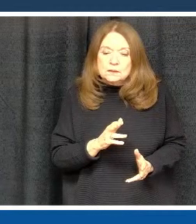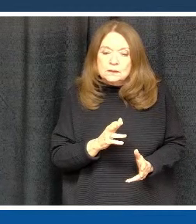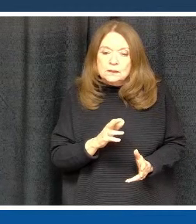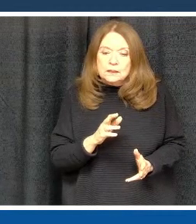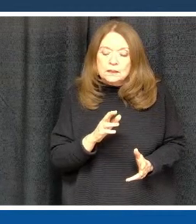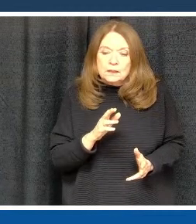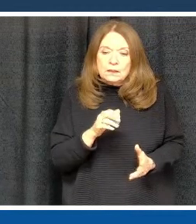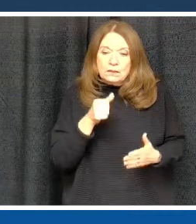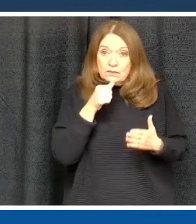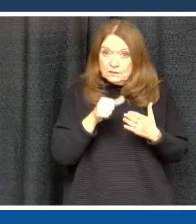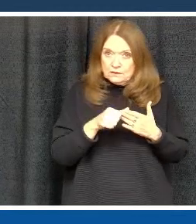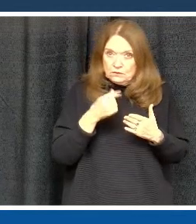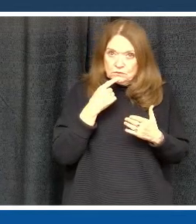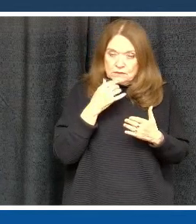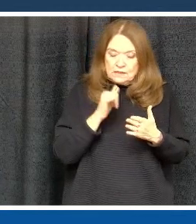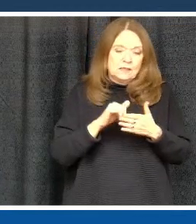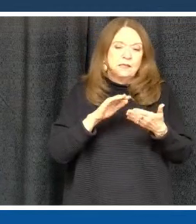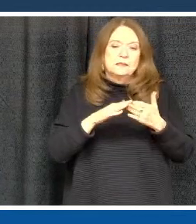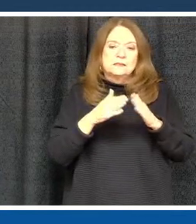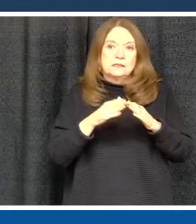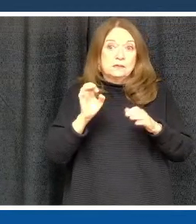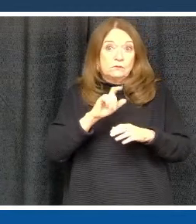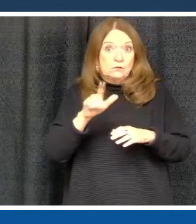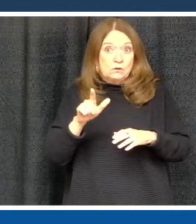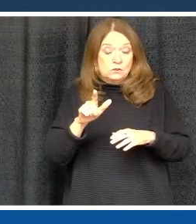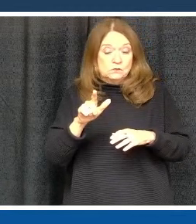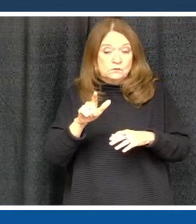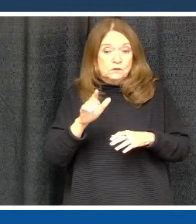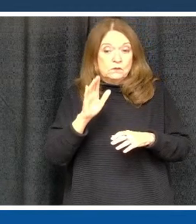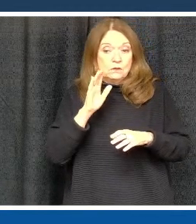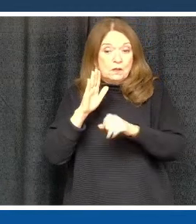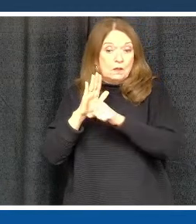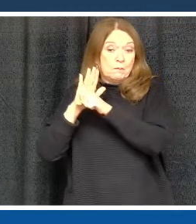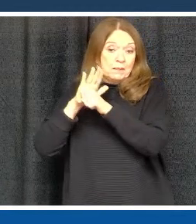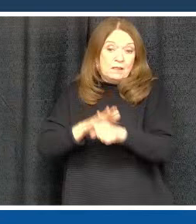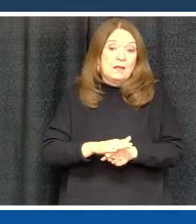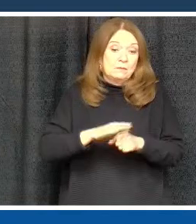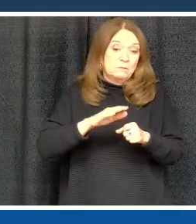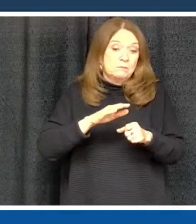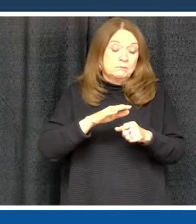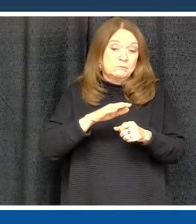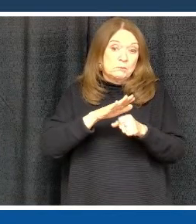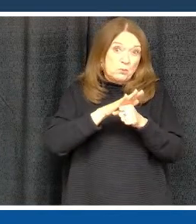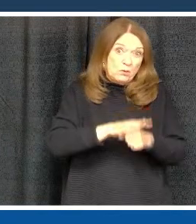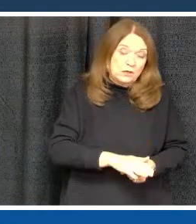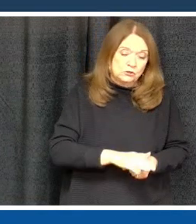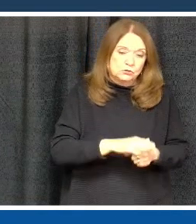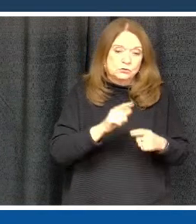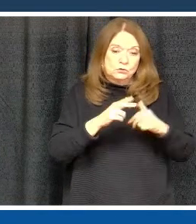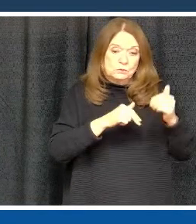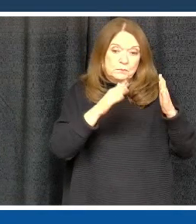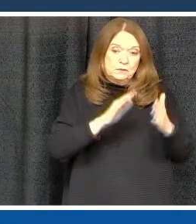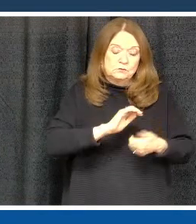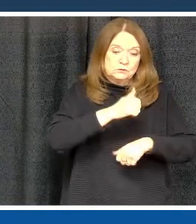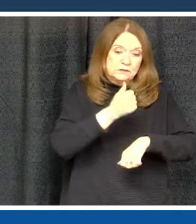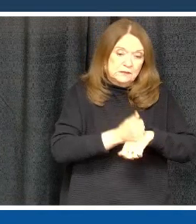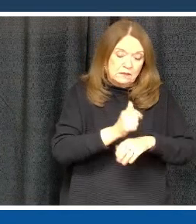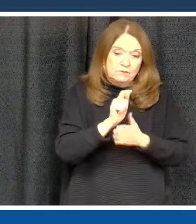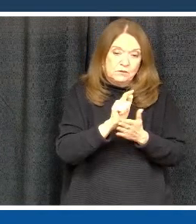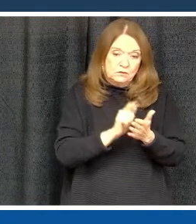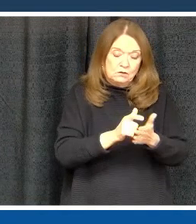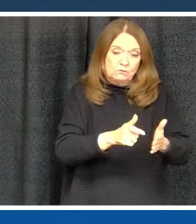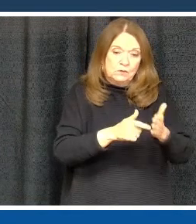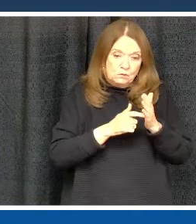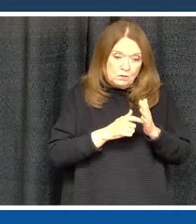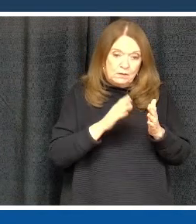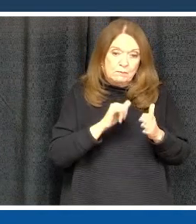the letter had stated that the city of Clarksville in return applied pressure to the developer to follow the statutes set by the city to require an